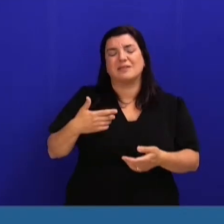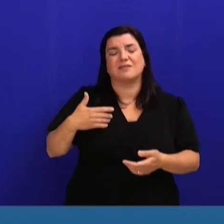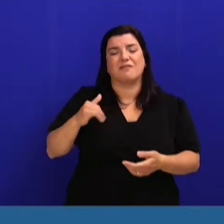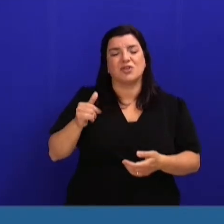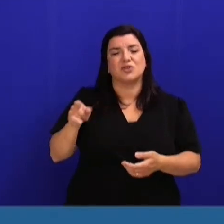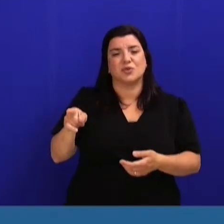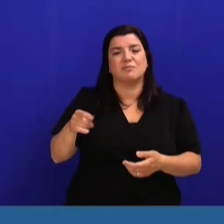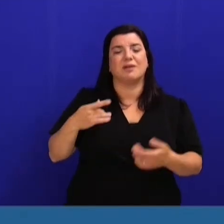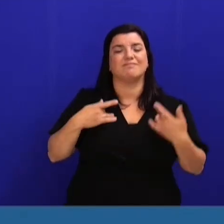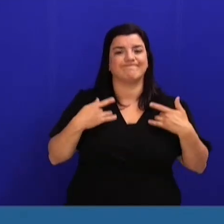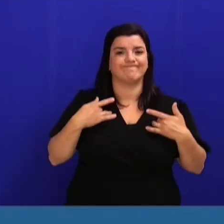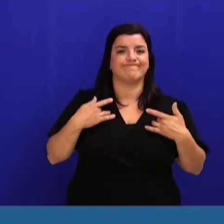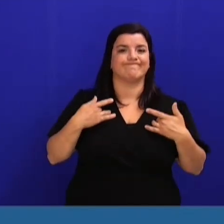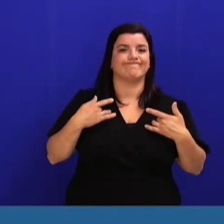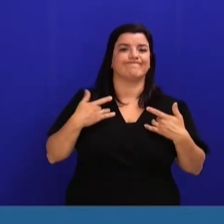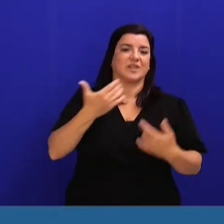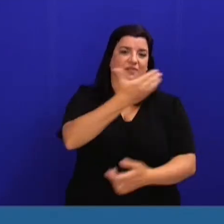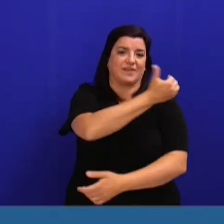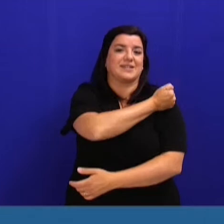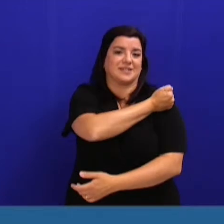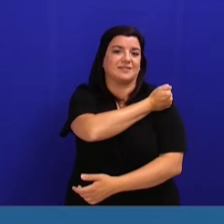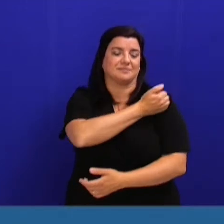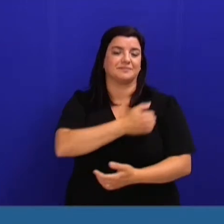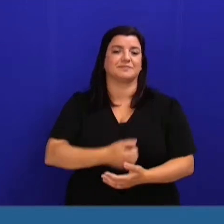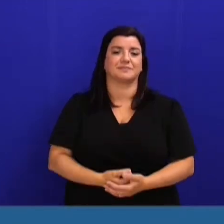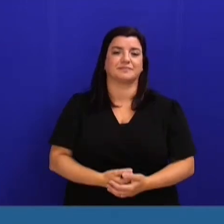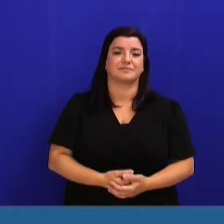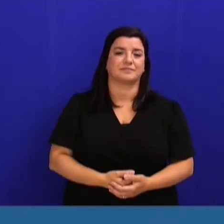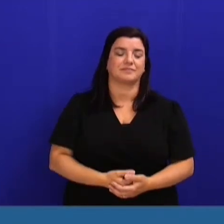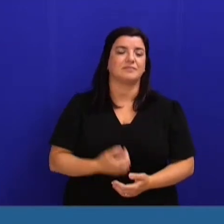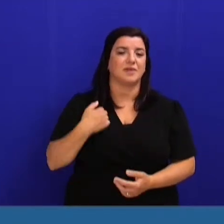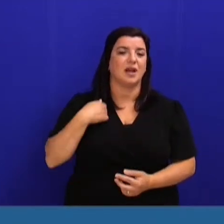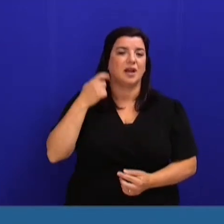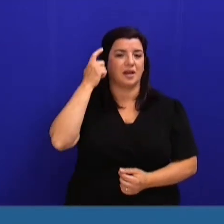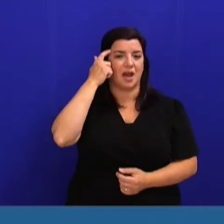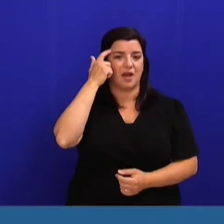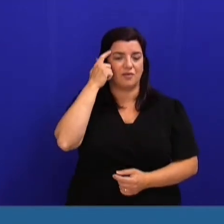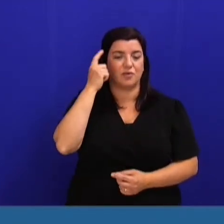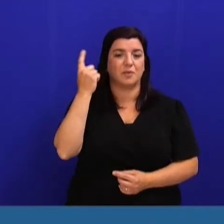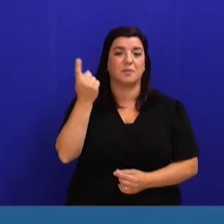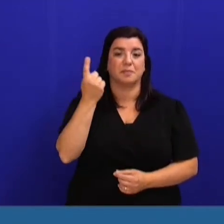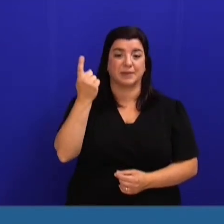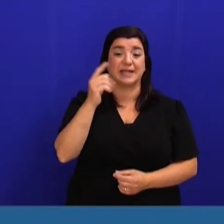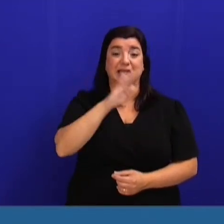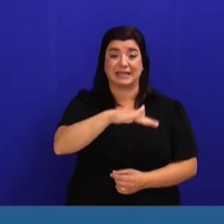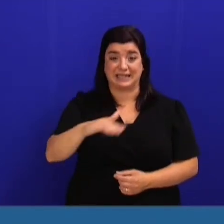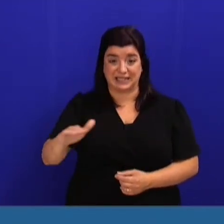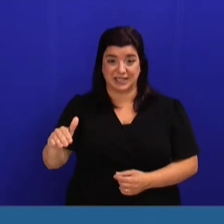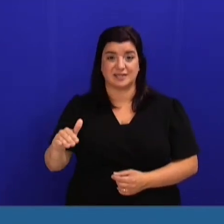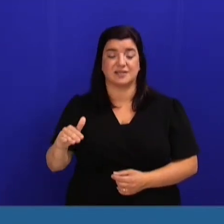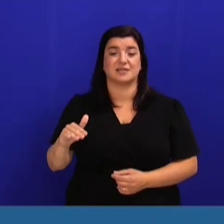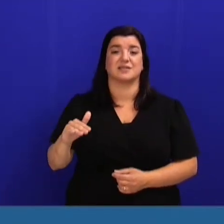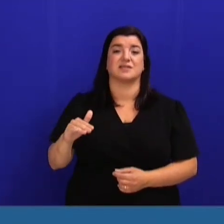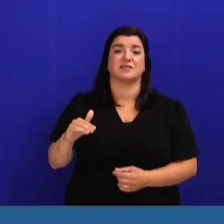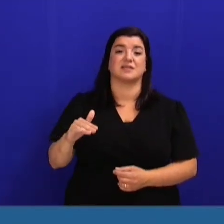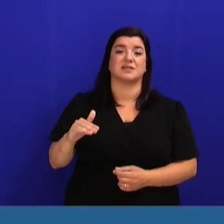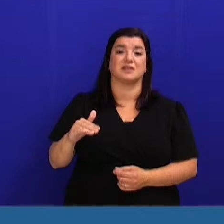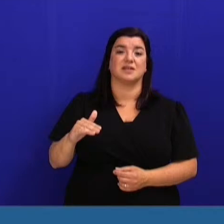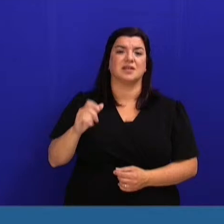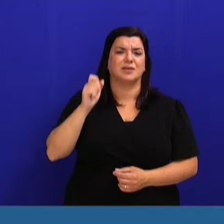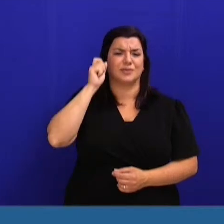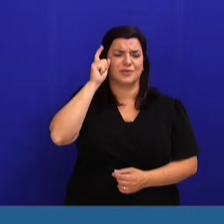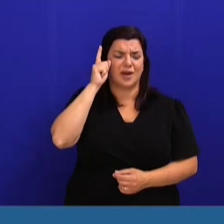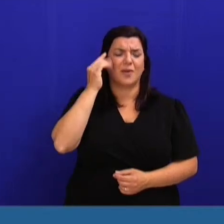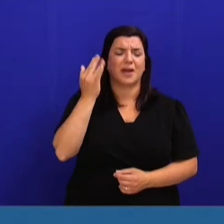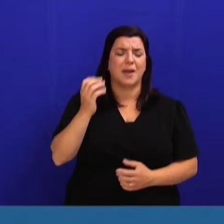jkunu jistgħu ukoll matul is-sajf ikollhom dan it-tilqim kollu. Jiġifieri qegħdin naraw l-ammonti ta' nies li qegħdin jarfu kemm